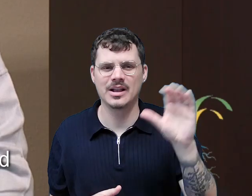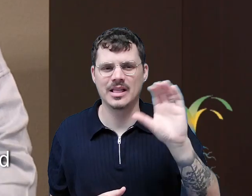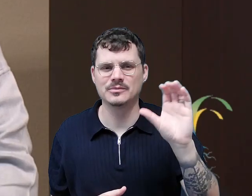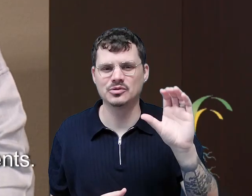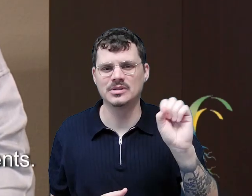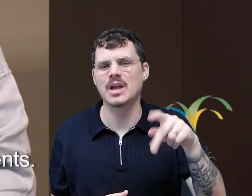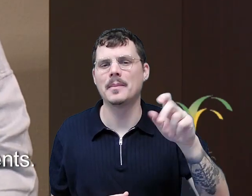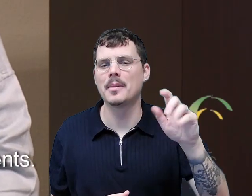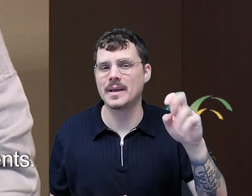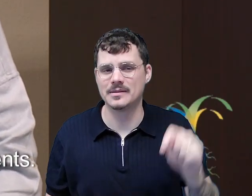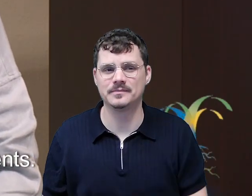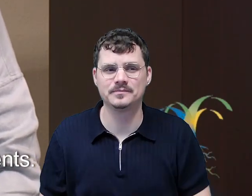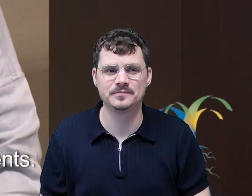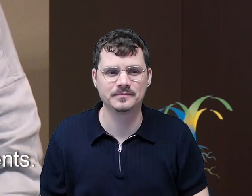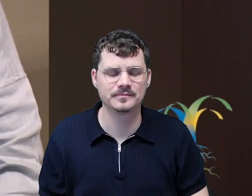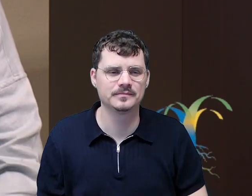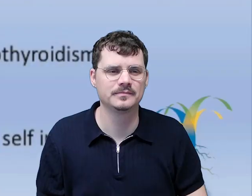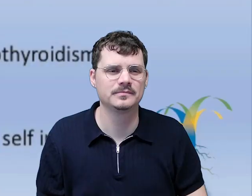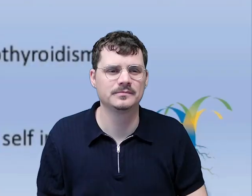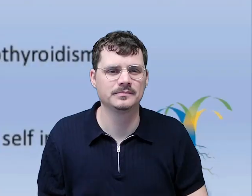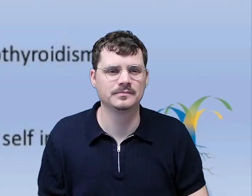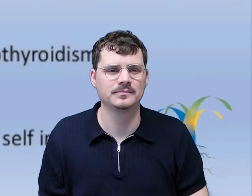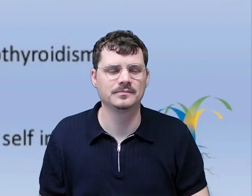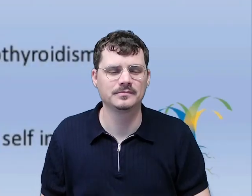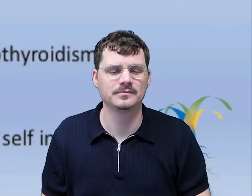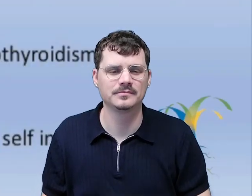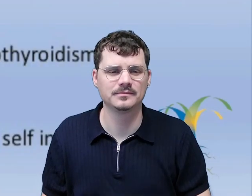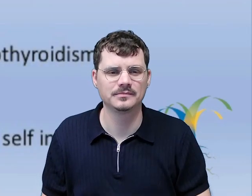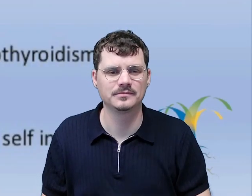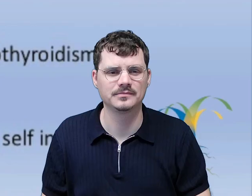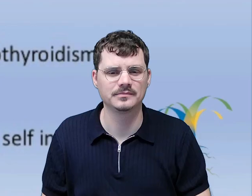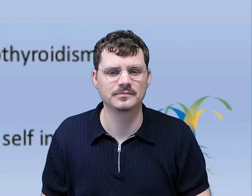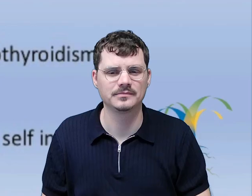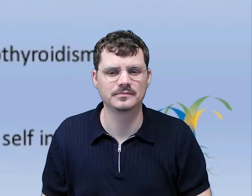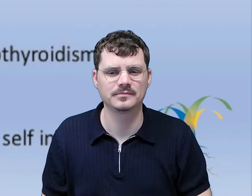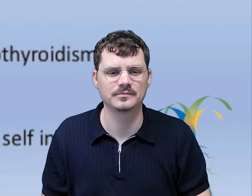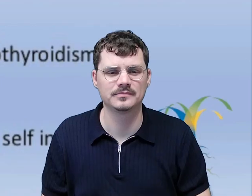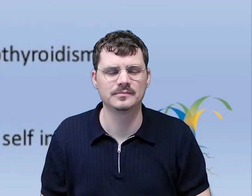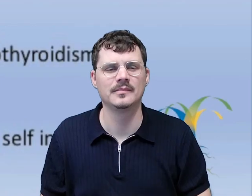he started taking the cholesterol supplements.